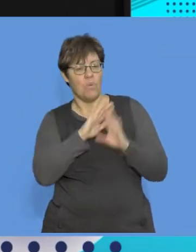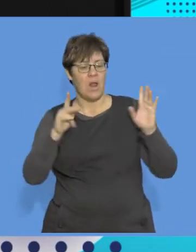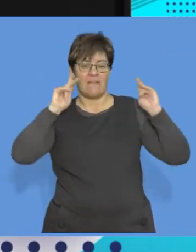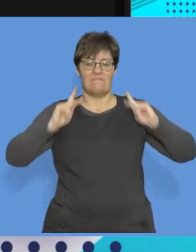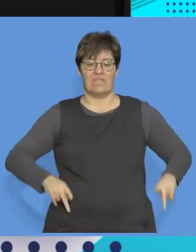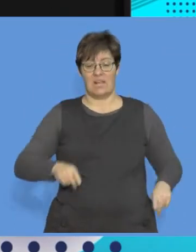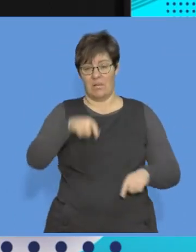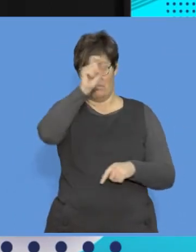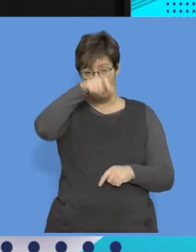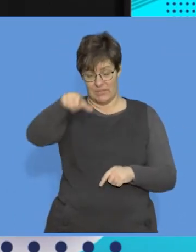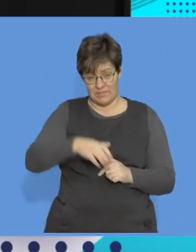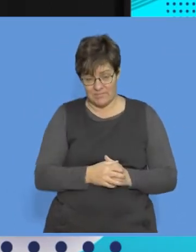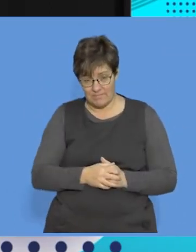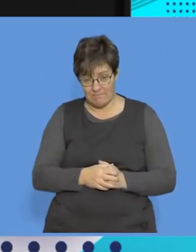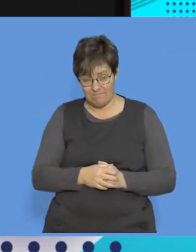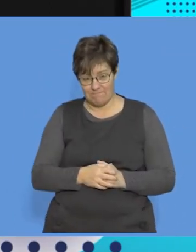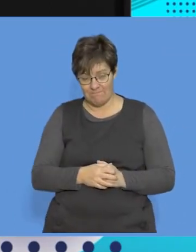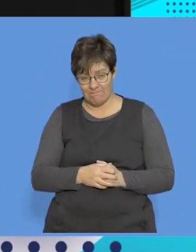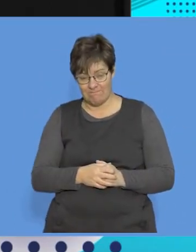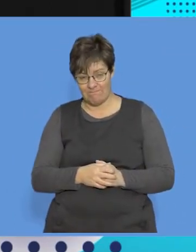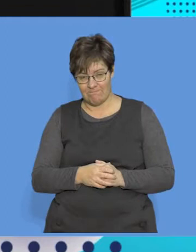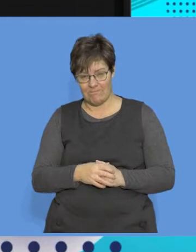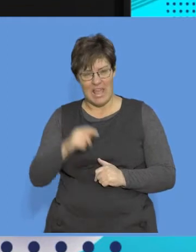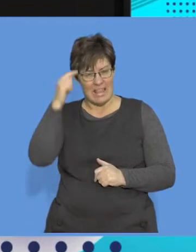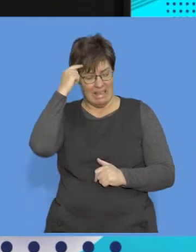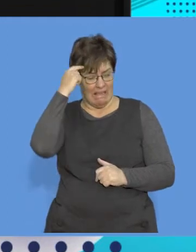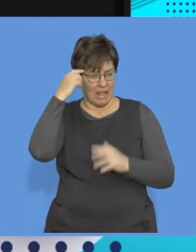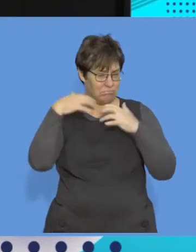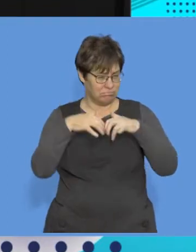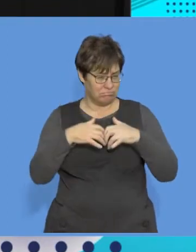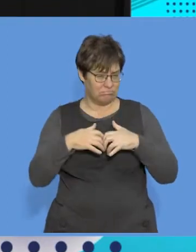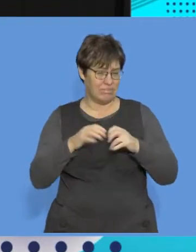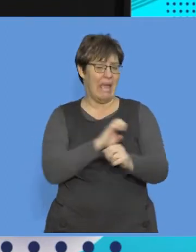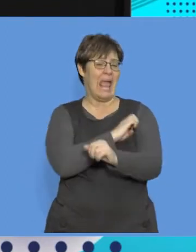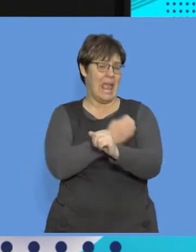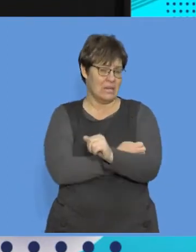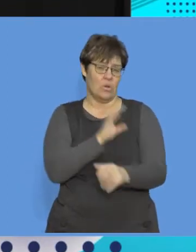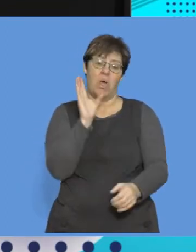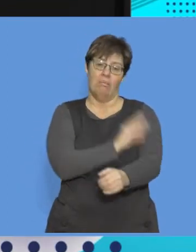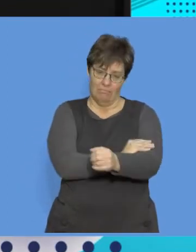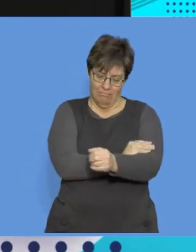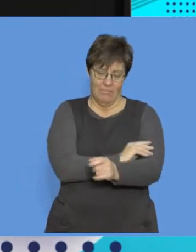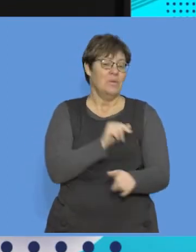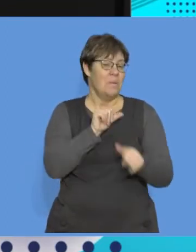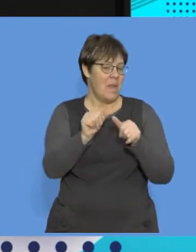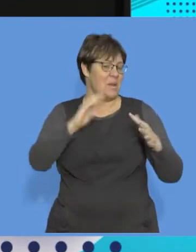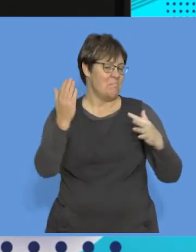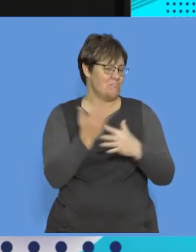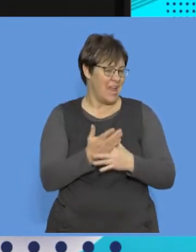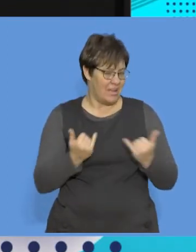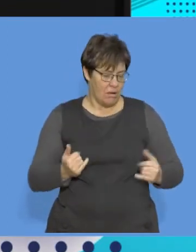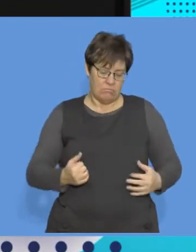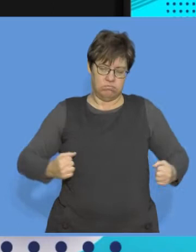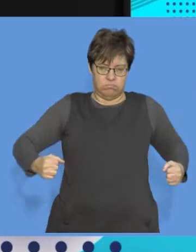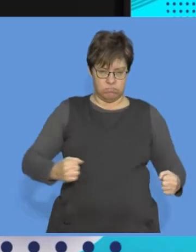know what? That thinking takes a little bit of energy. So why don't you take a short break, and we'll be back to